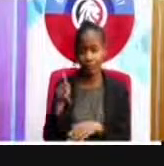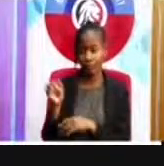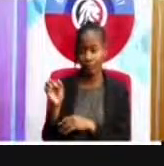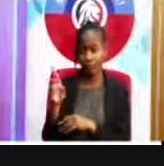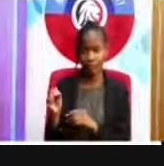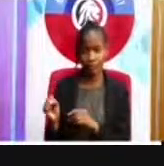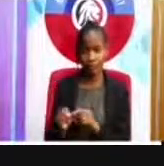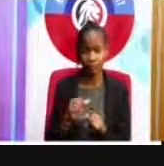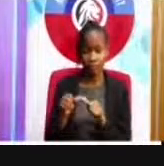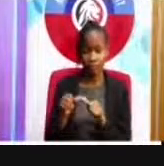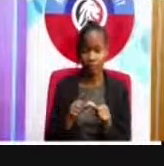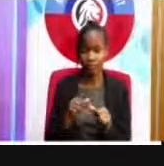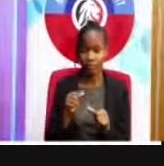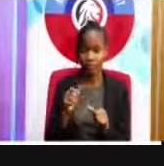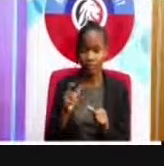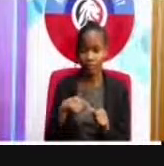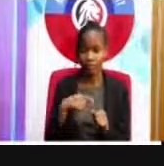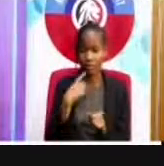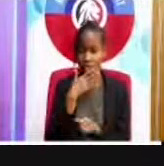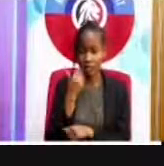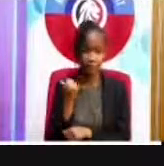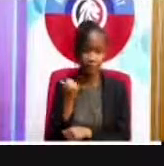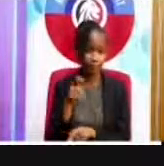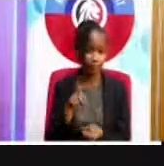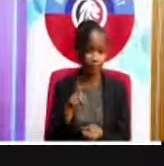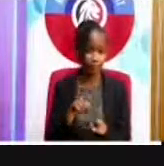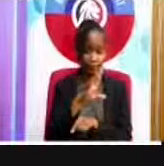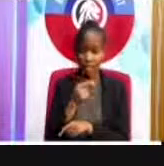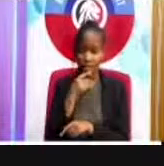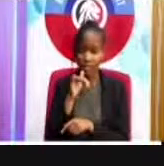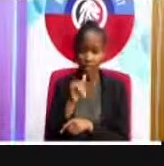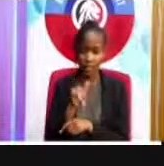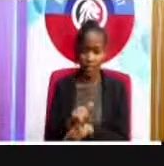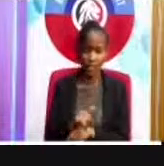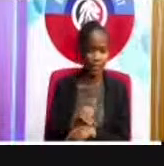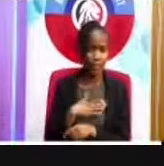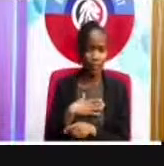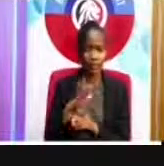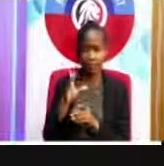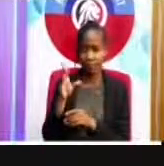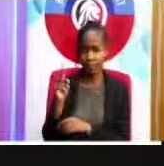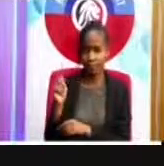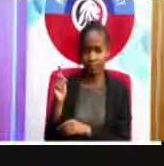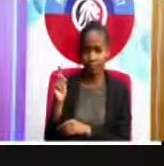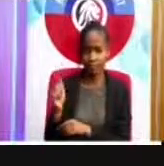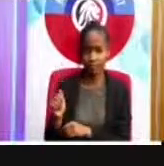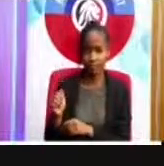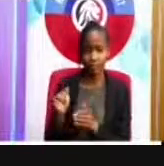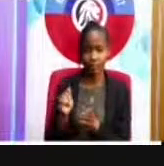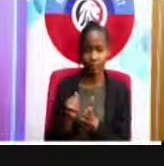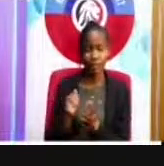better. What Africa is saying, what ATAF is saying at the moment is that minimum tax is not